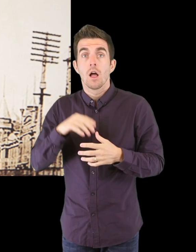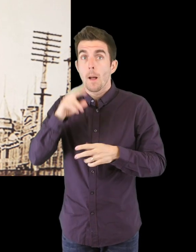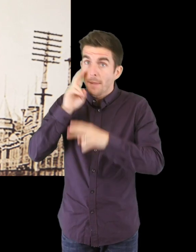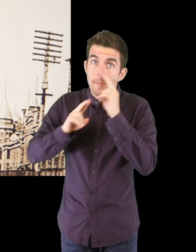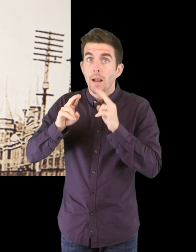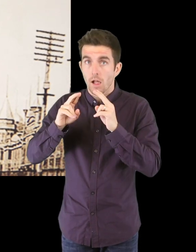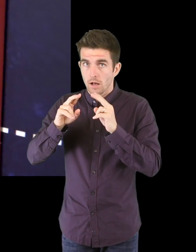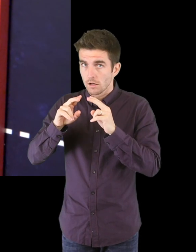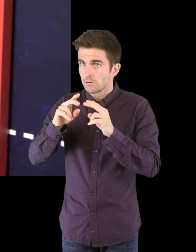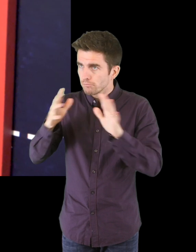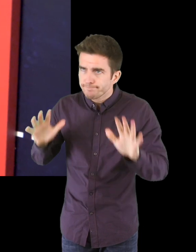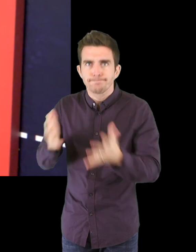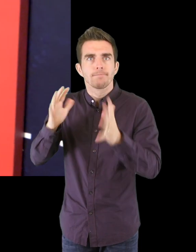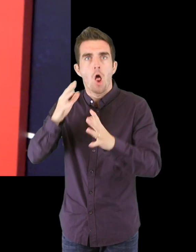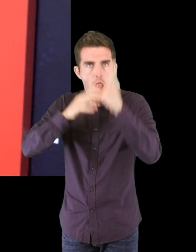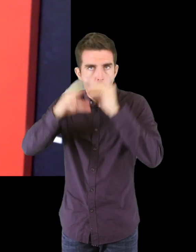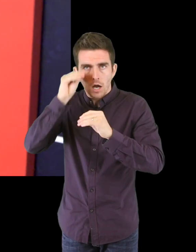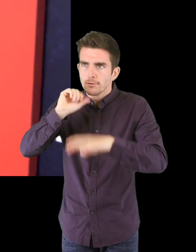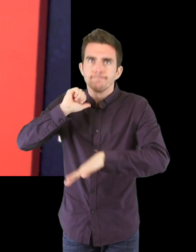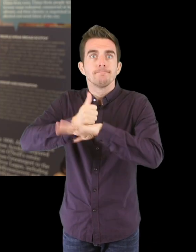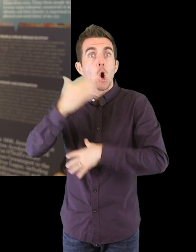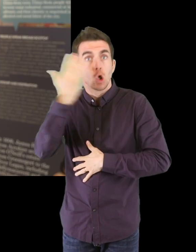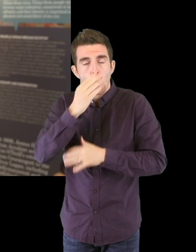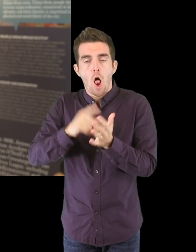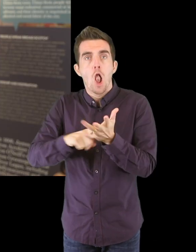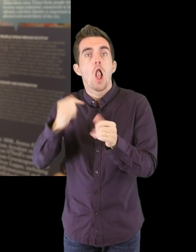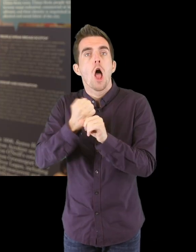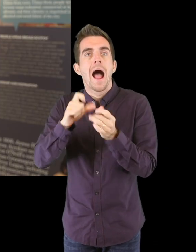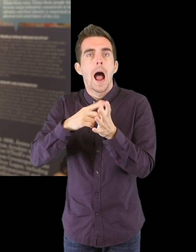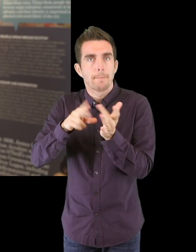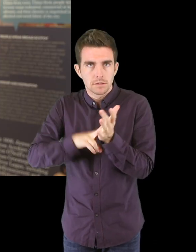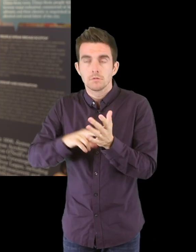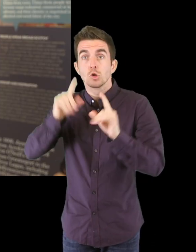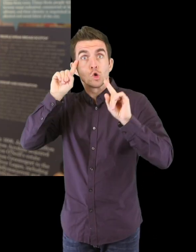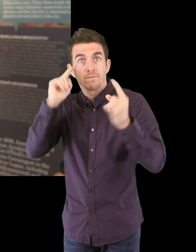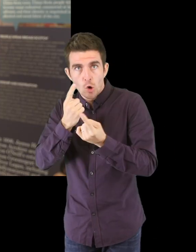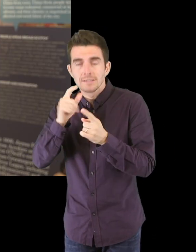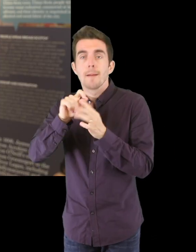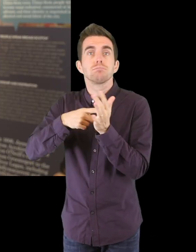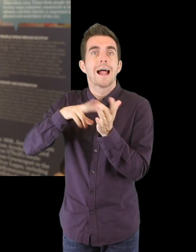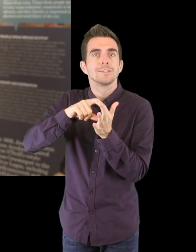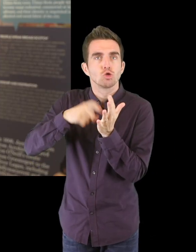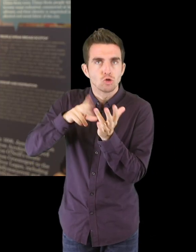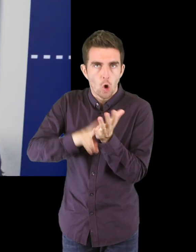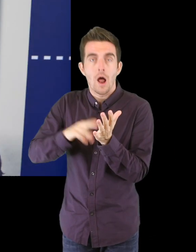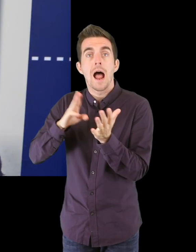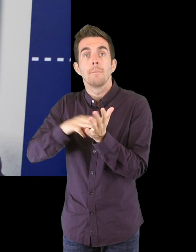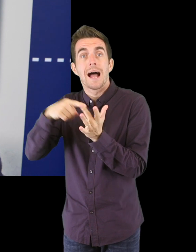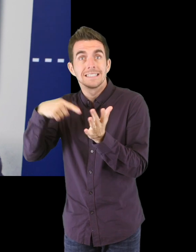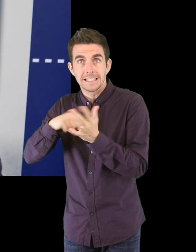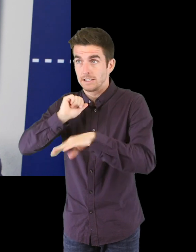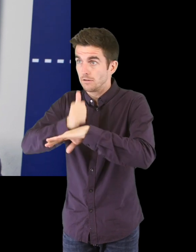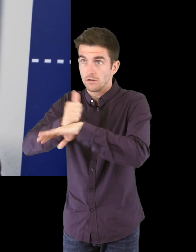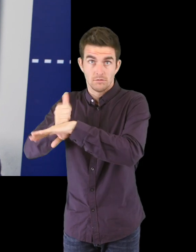see a people who promoted learning from establishing schools in log cabins through to universities such as Princeton or MIT.